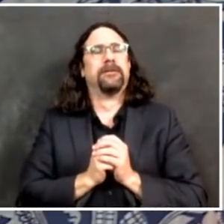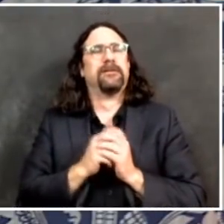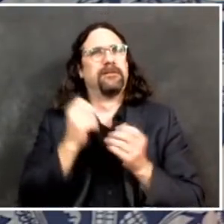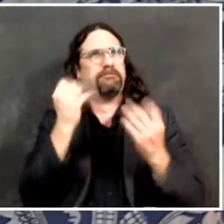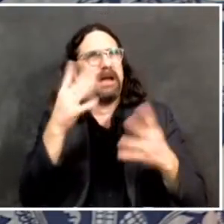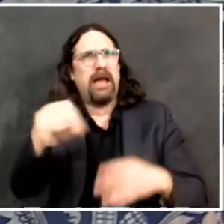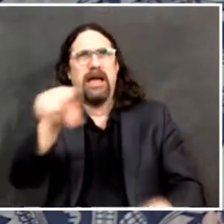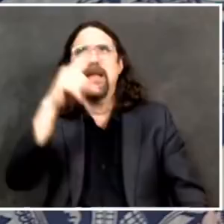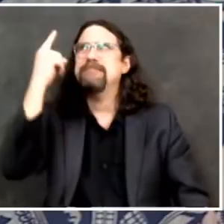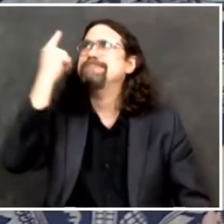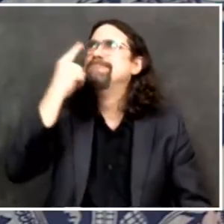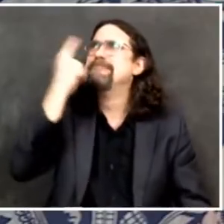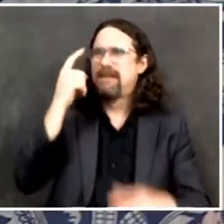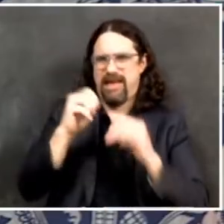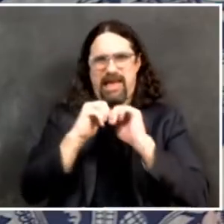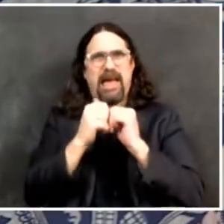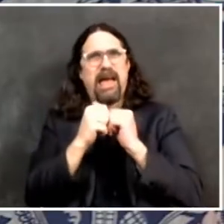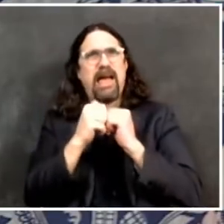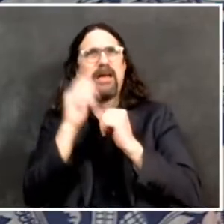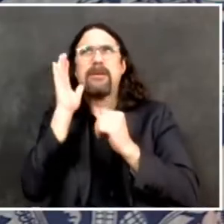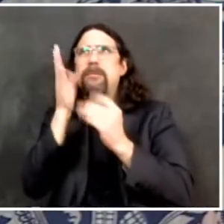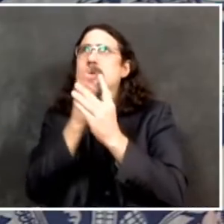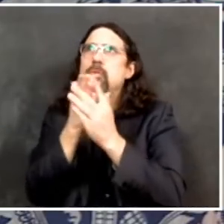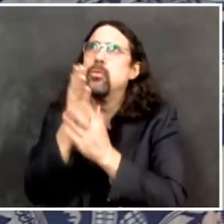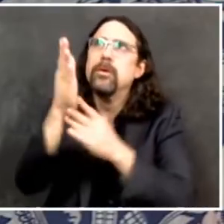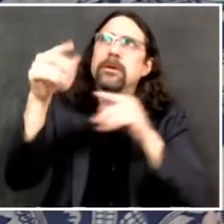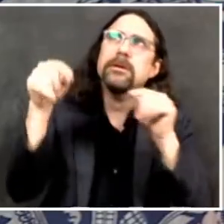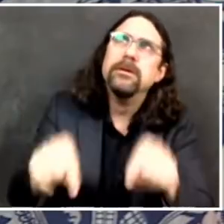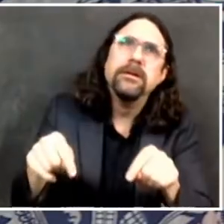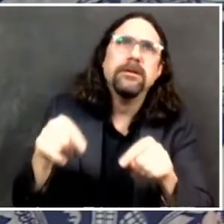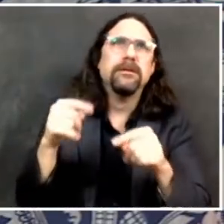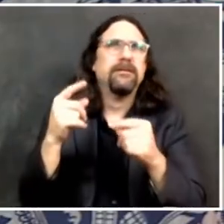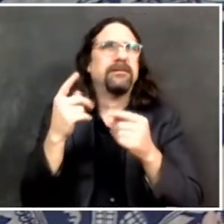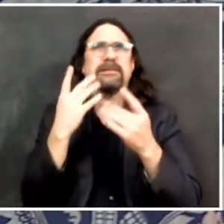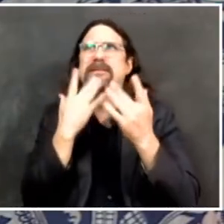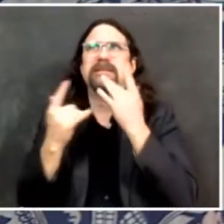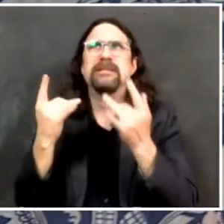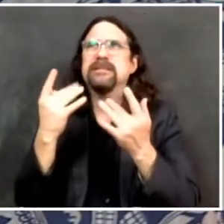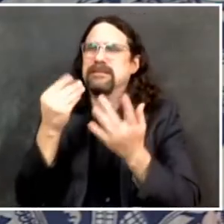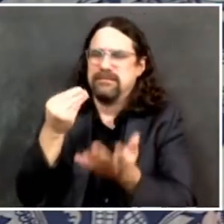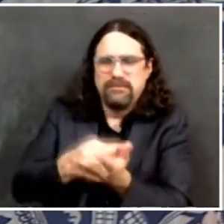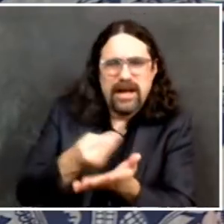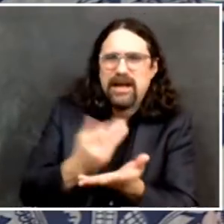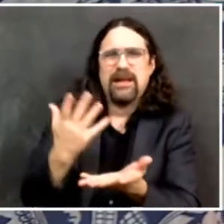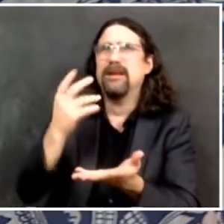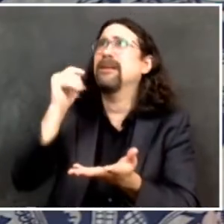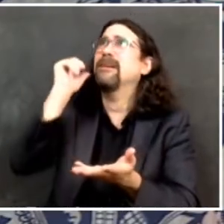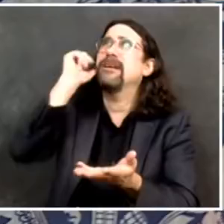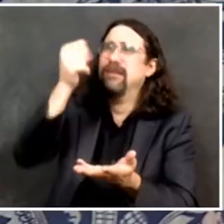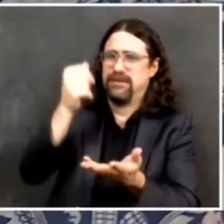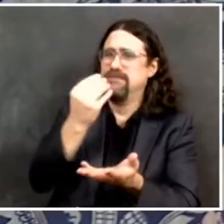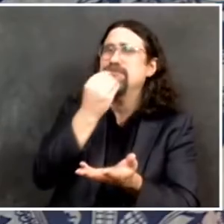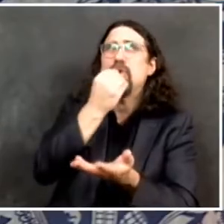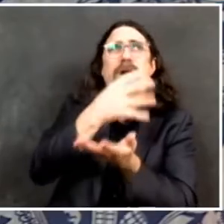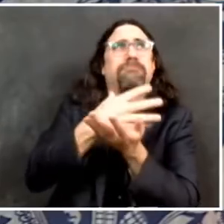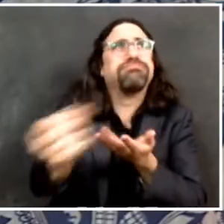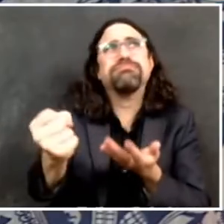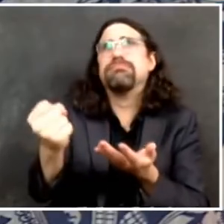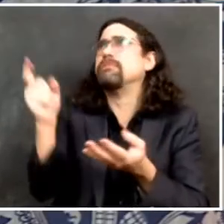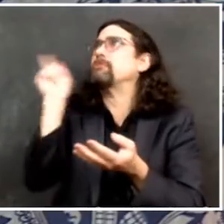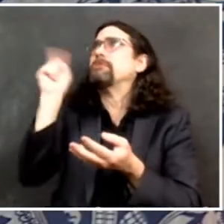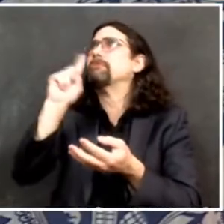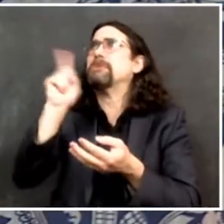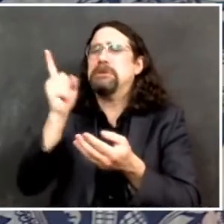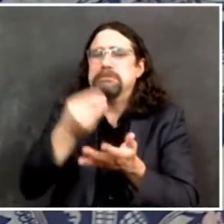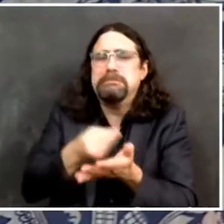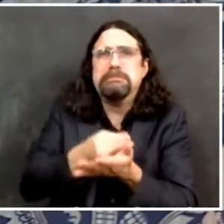that kind of insecurity. That's one of the most basic, and particularly for families, parents worrying about how they're going